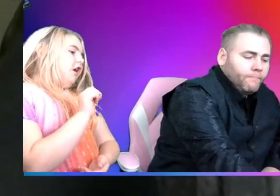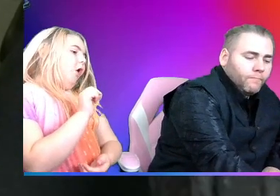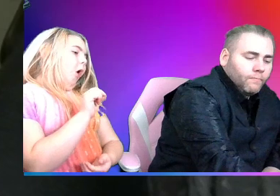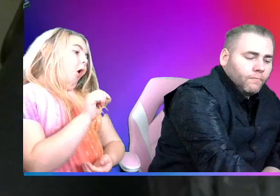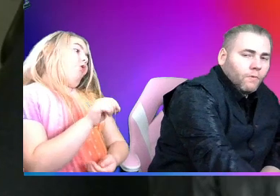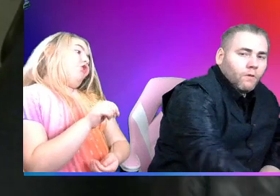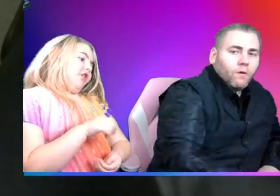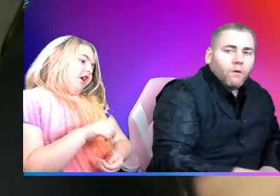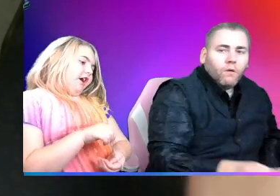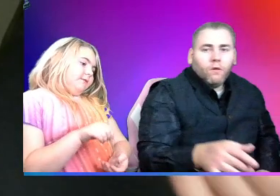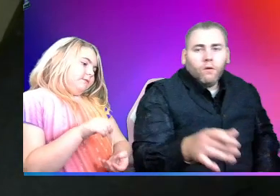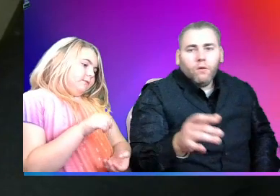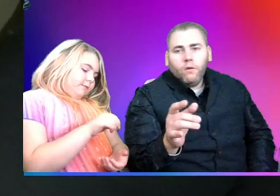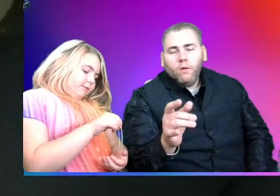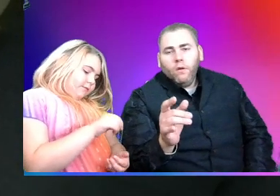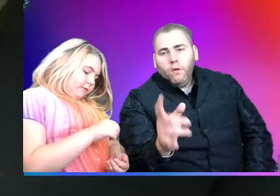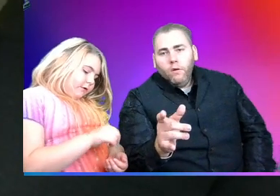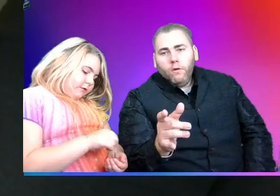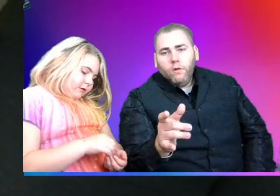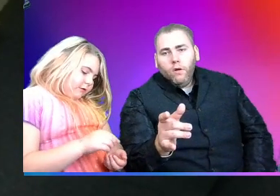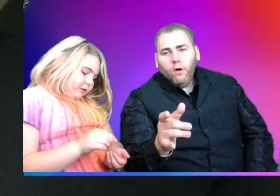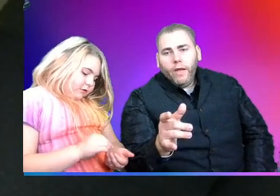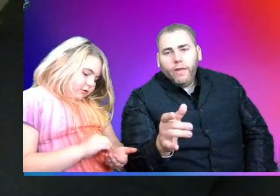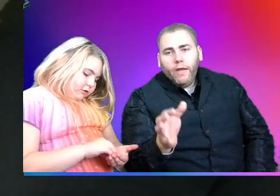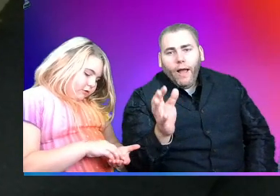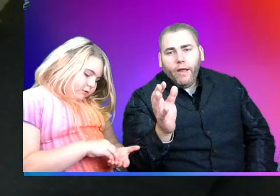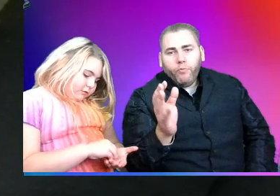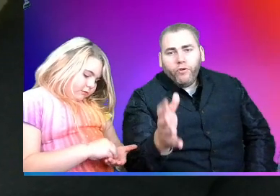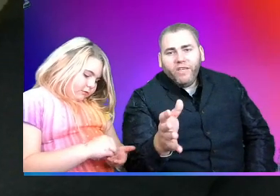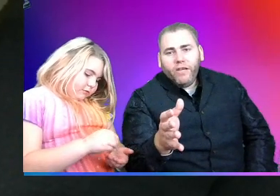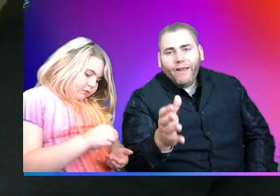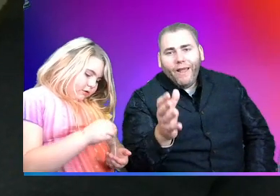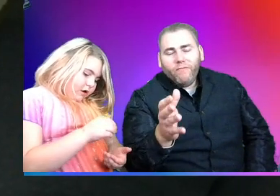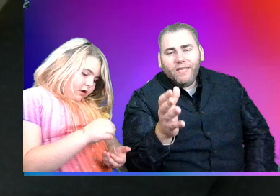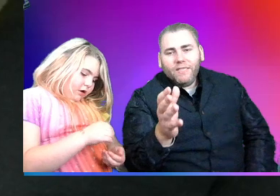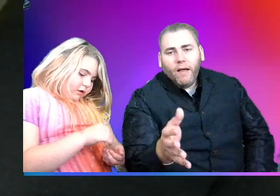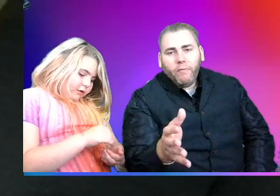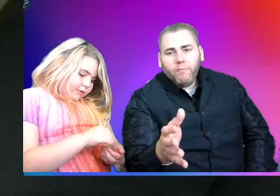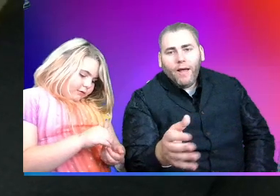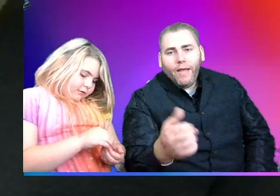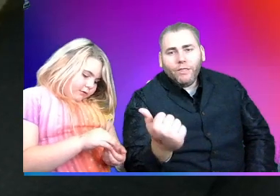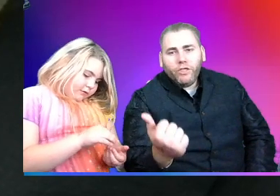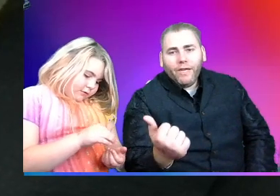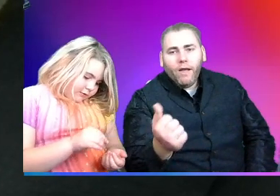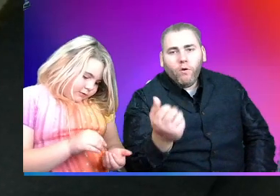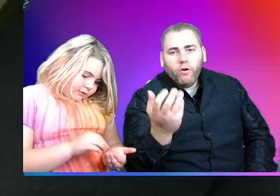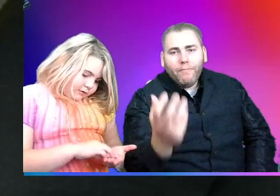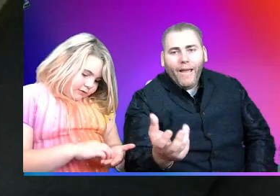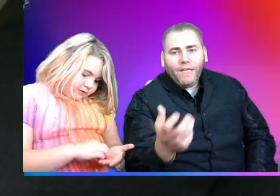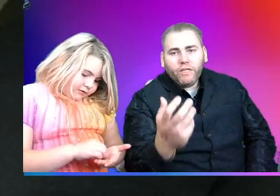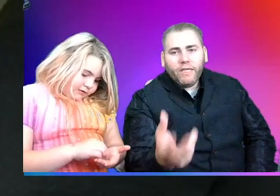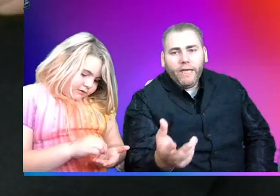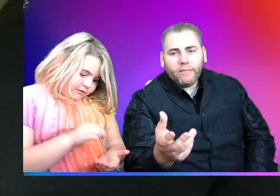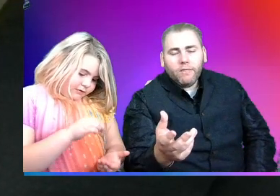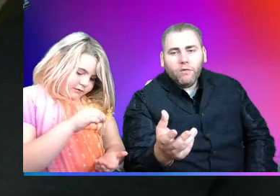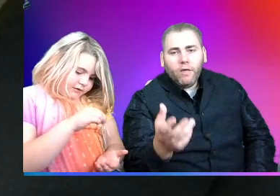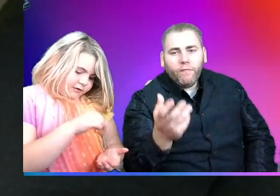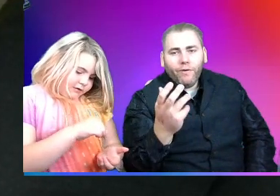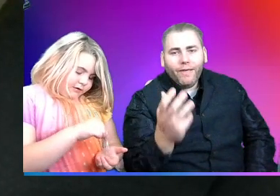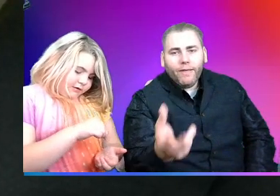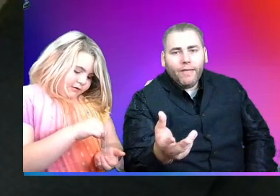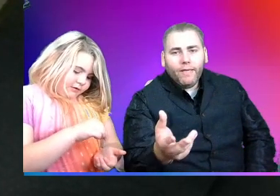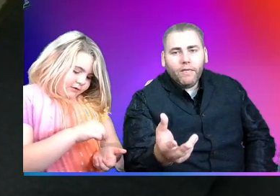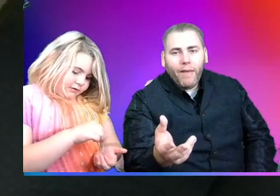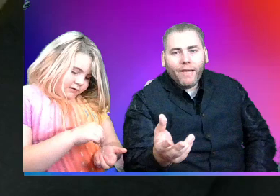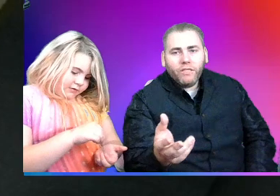But not all the time. Okay. I appreciate everybody stopping by and checking out her magic kit. If